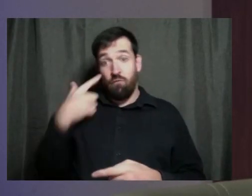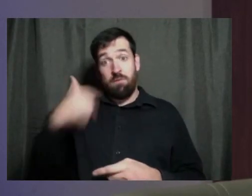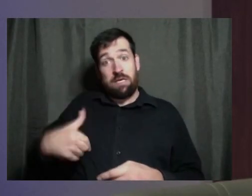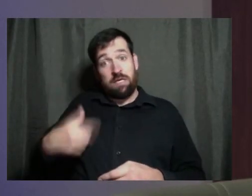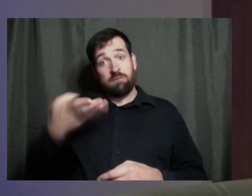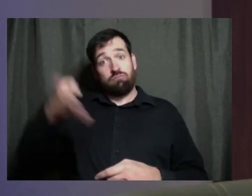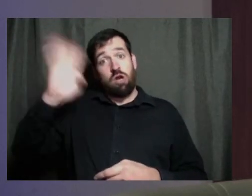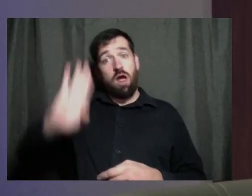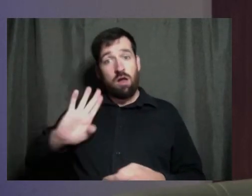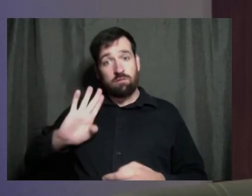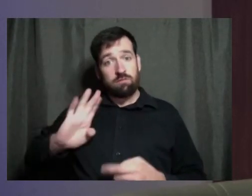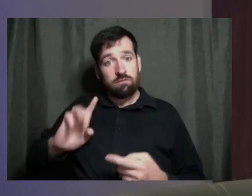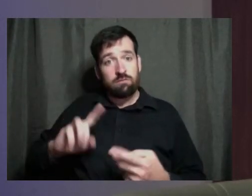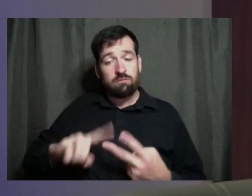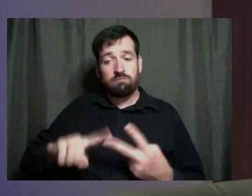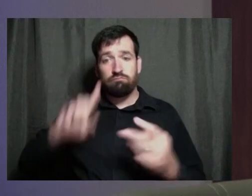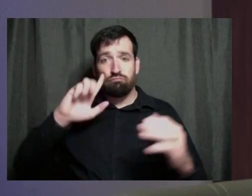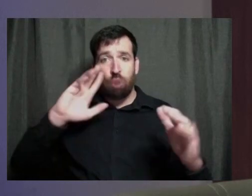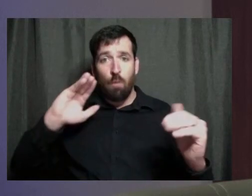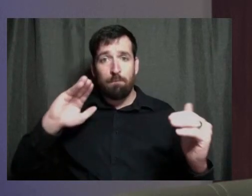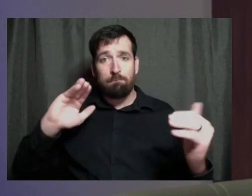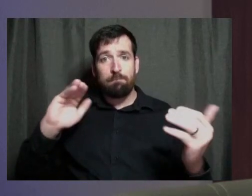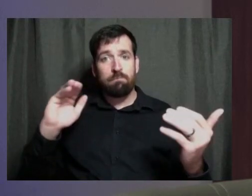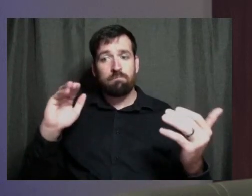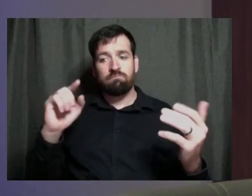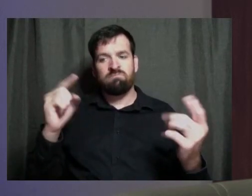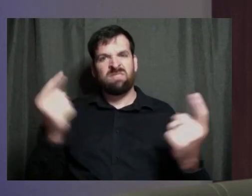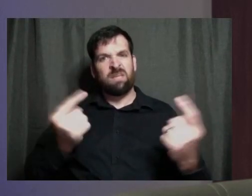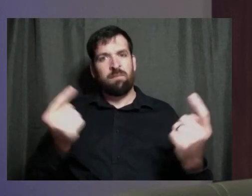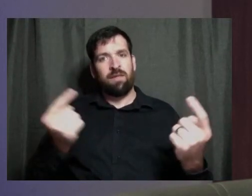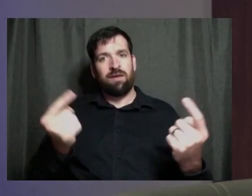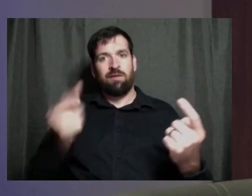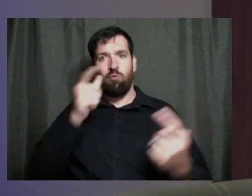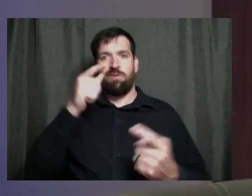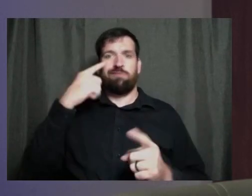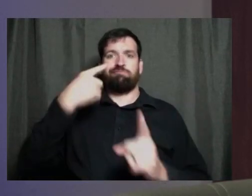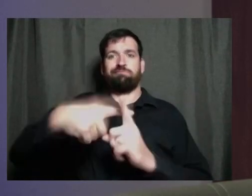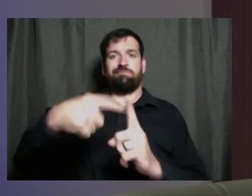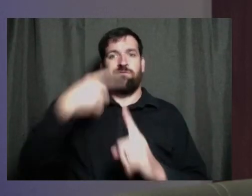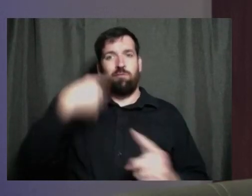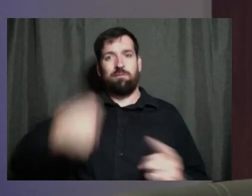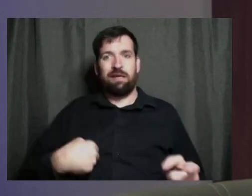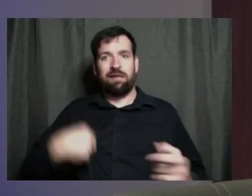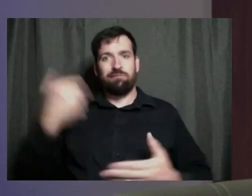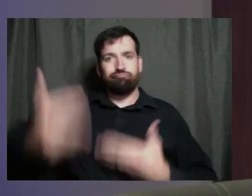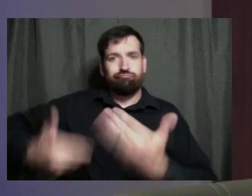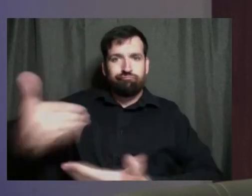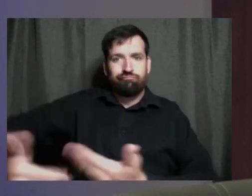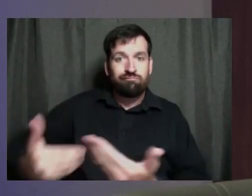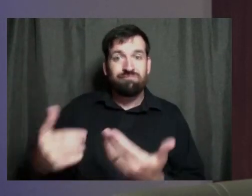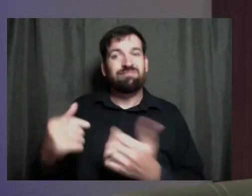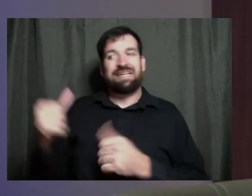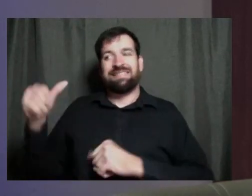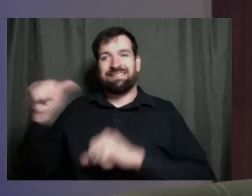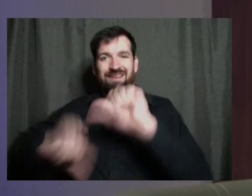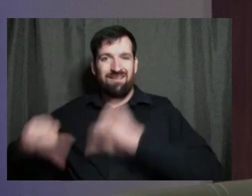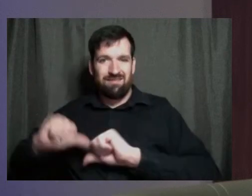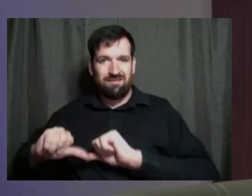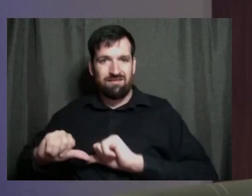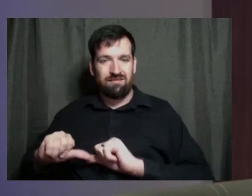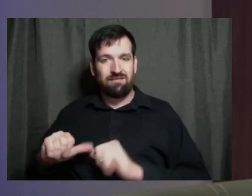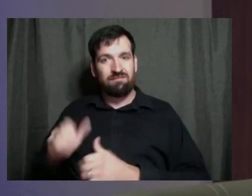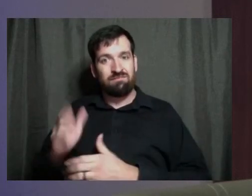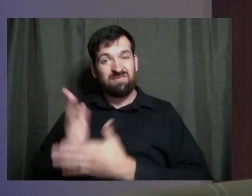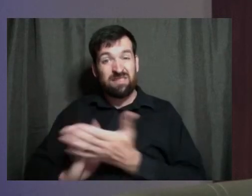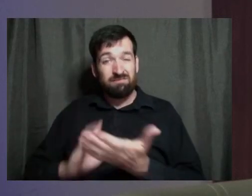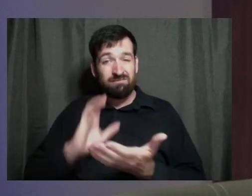hope that there is something that's going to be good for you along the way, and then science. So you have some faith and hope